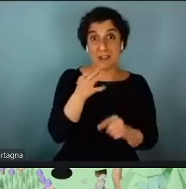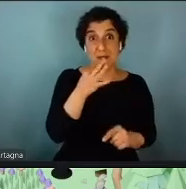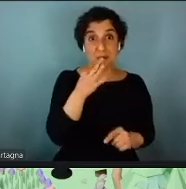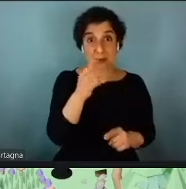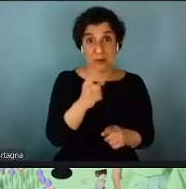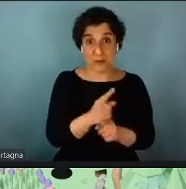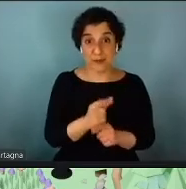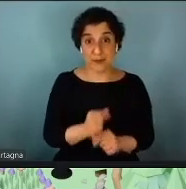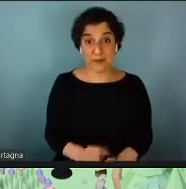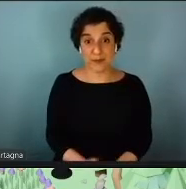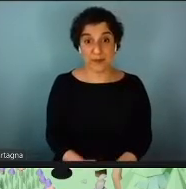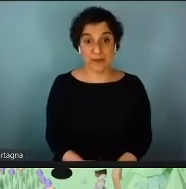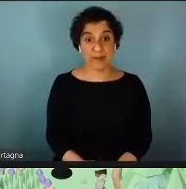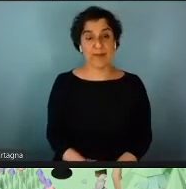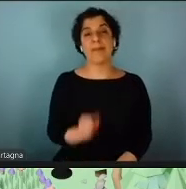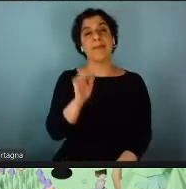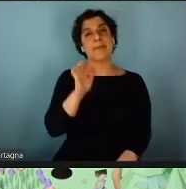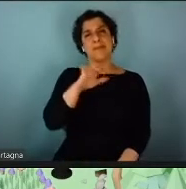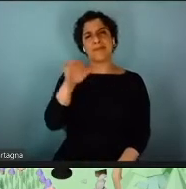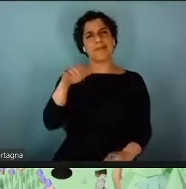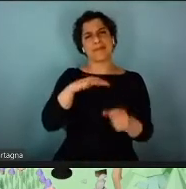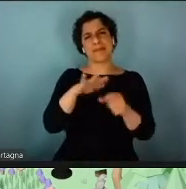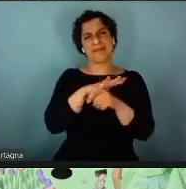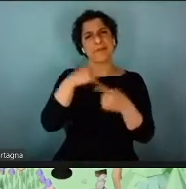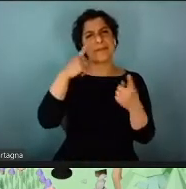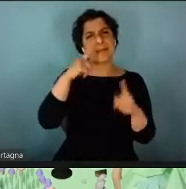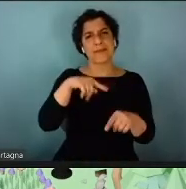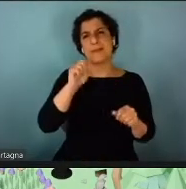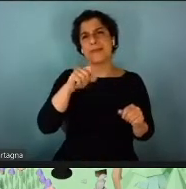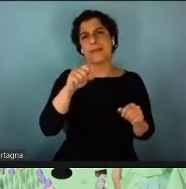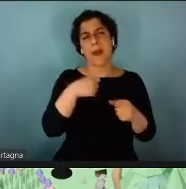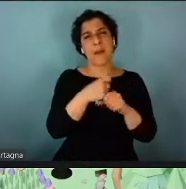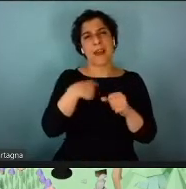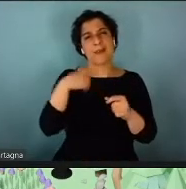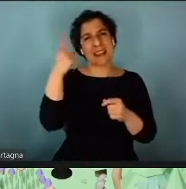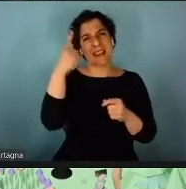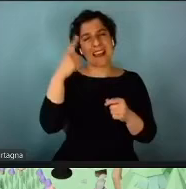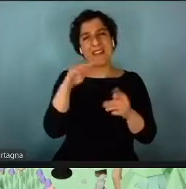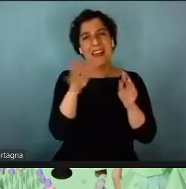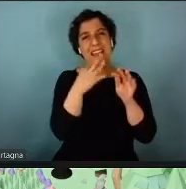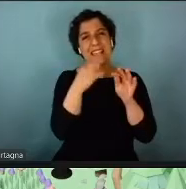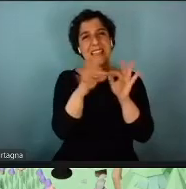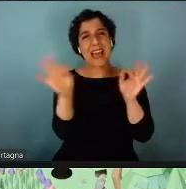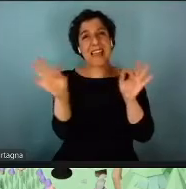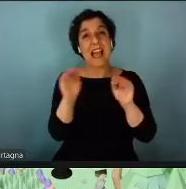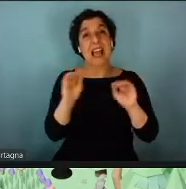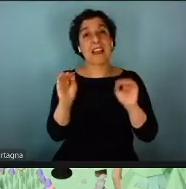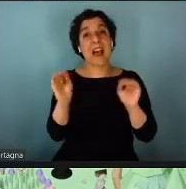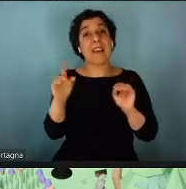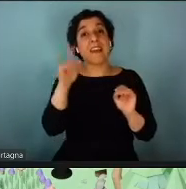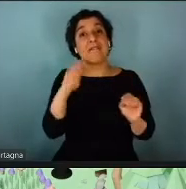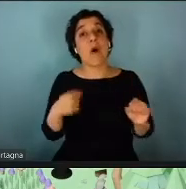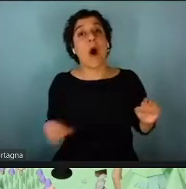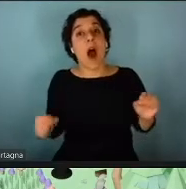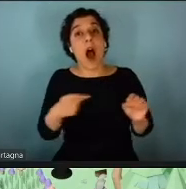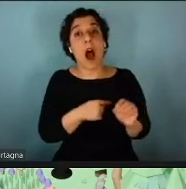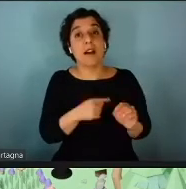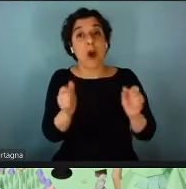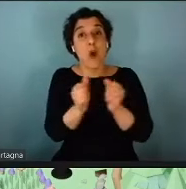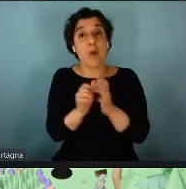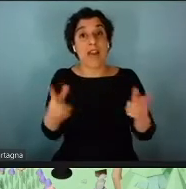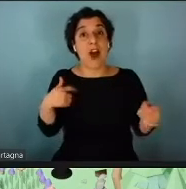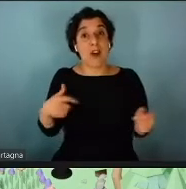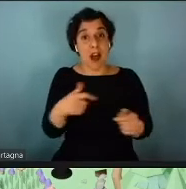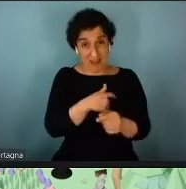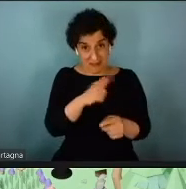I completely agree. And, it makes me think of the saying, like, nothing for us without us. Communities that,